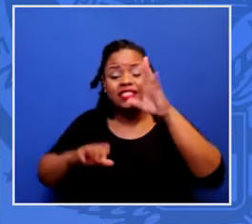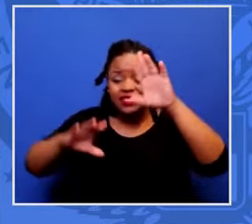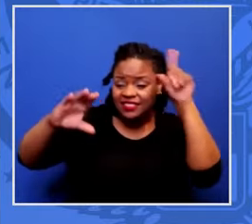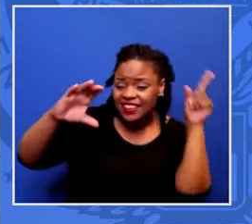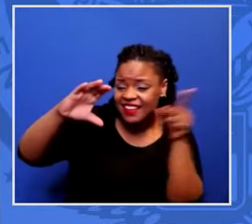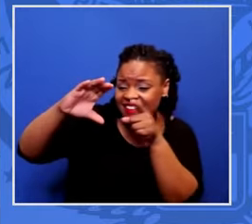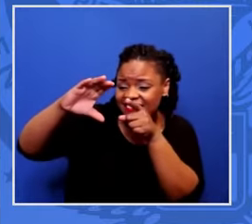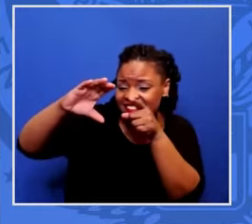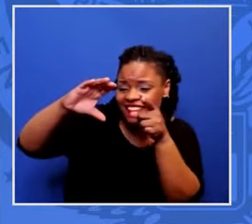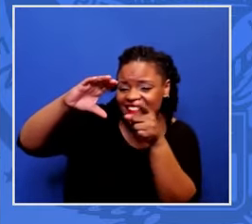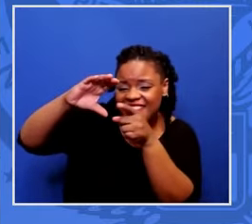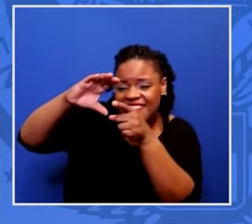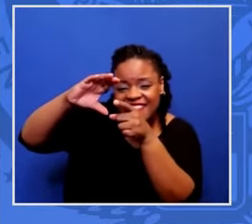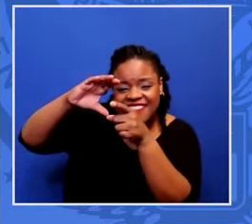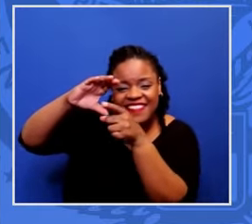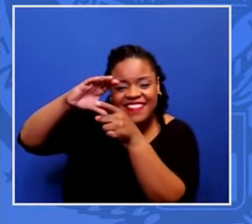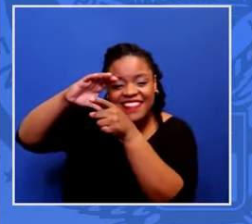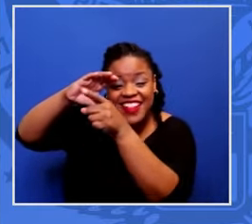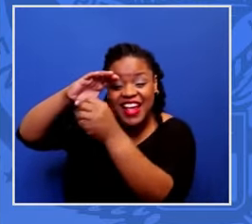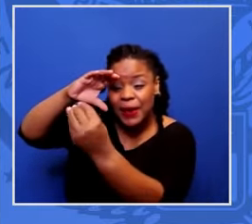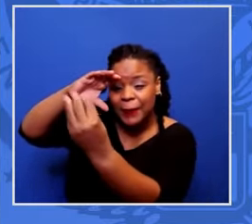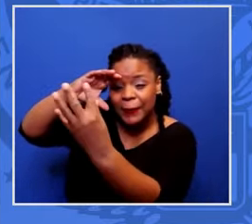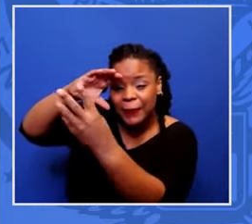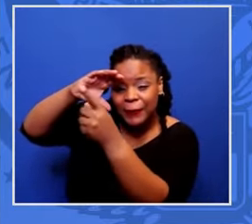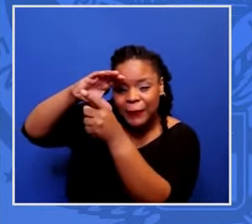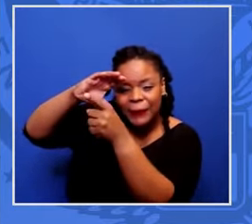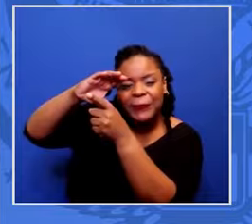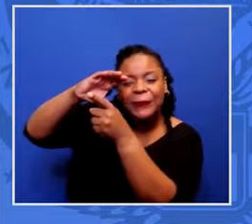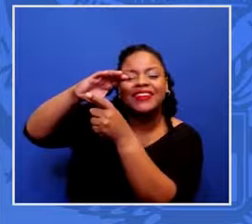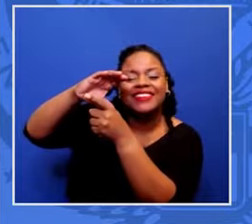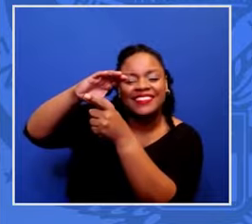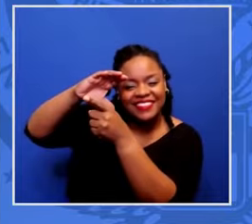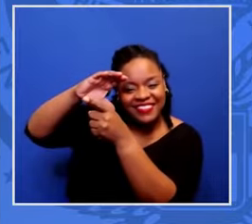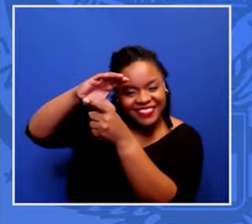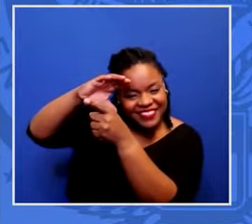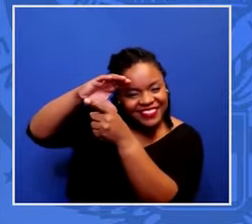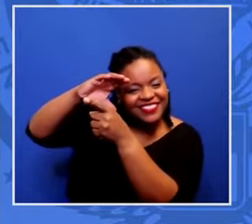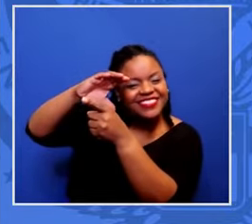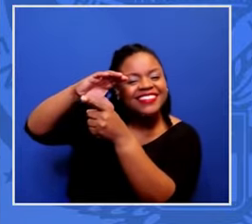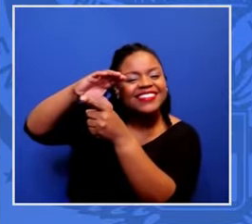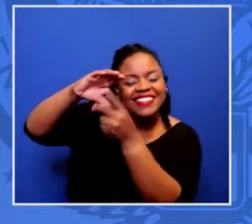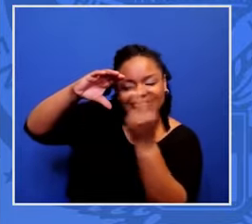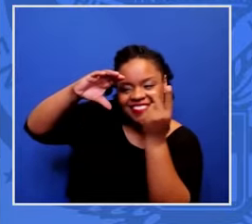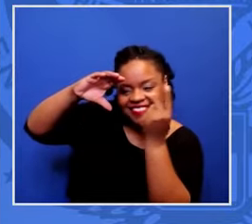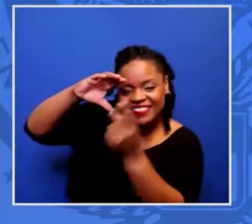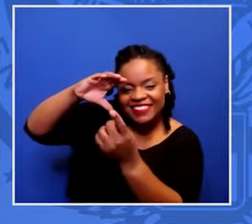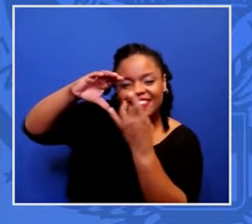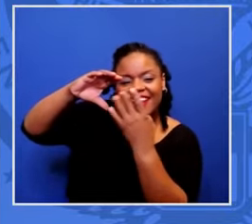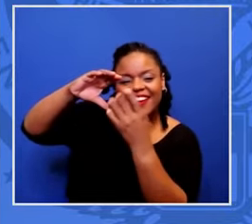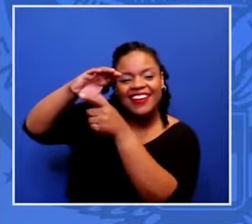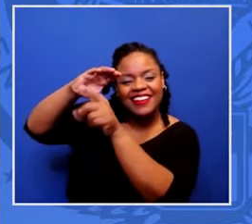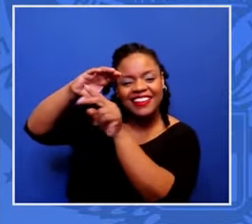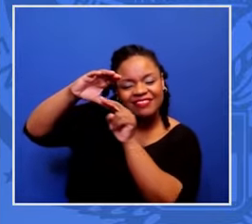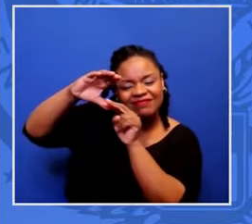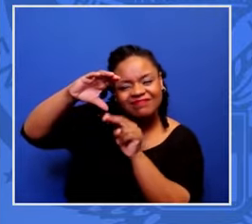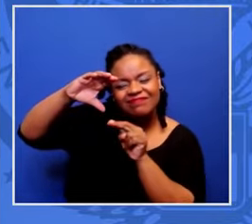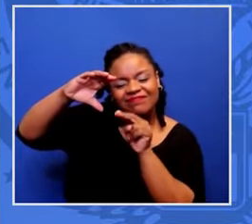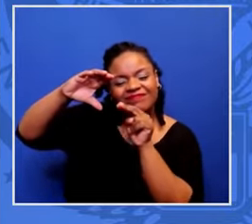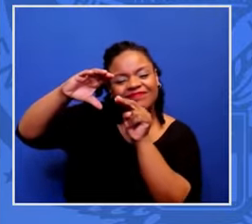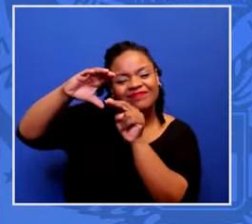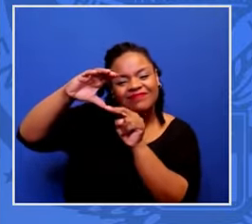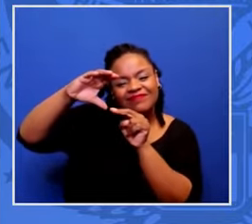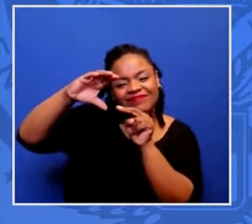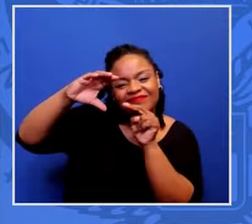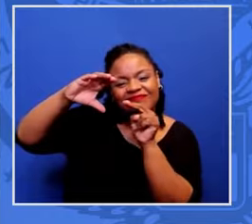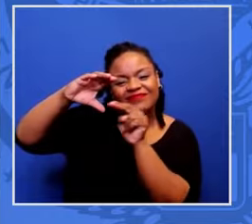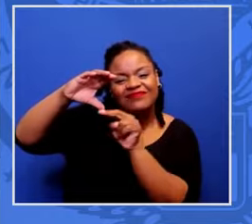the tunnel. Keep your eyes on the road ahead, and if you're feeling